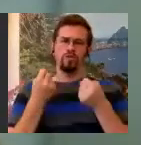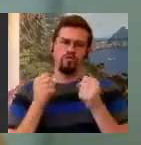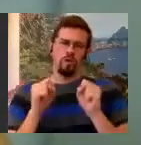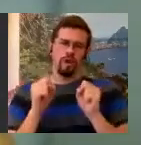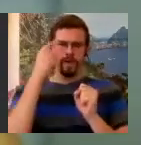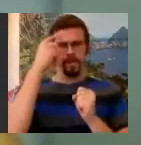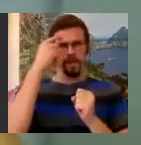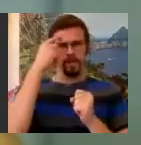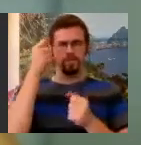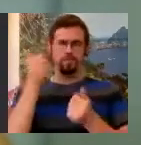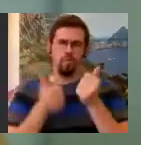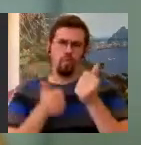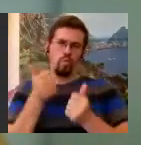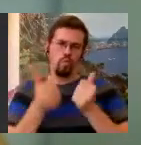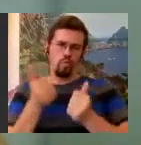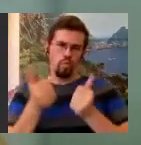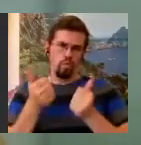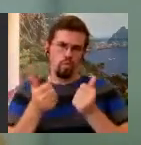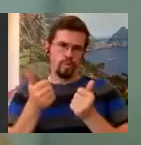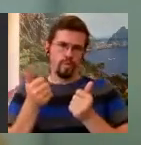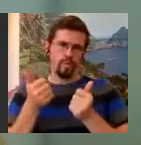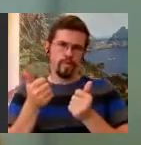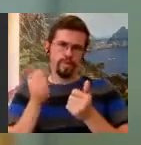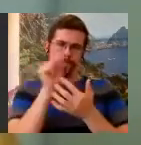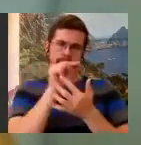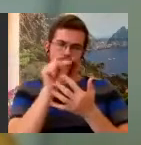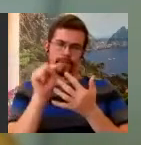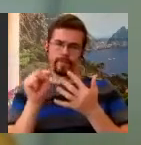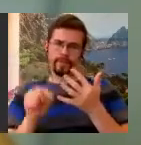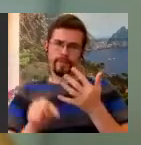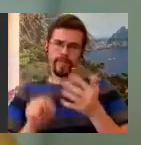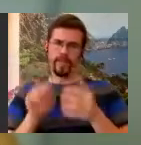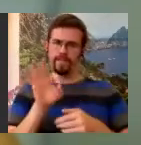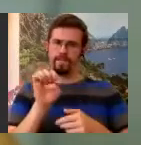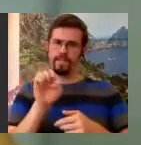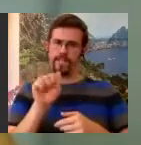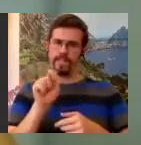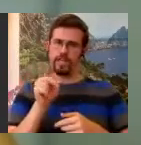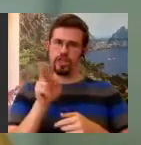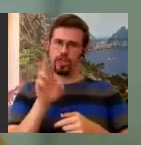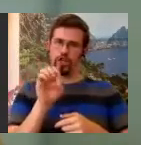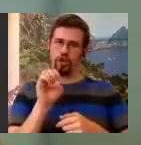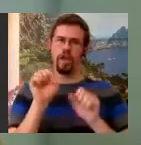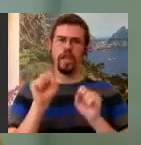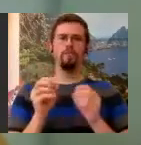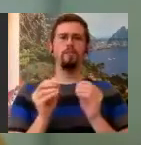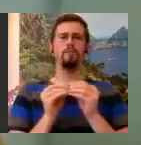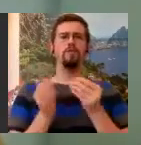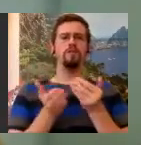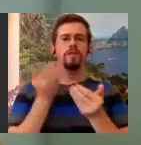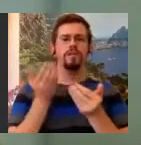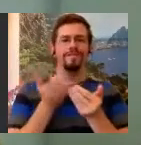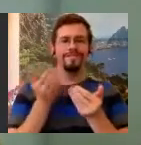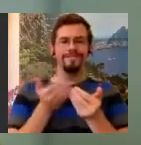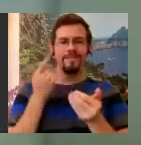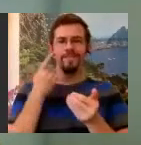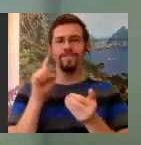new features could have simplified the navigation of users within